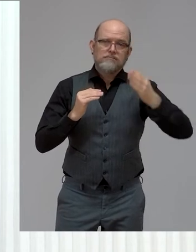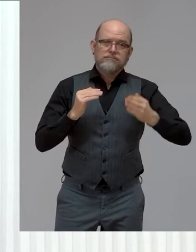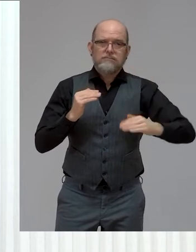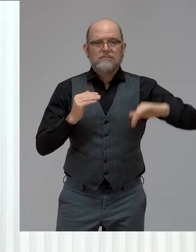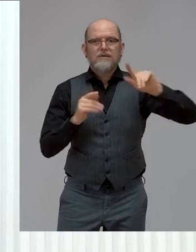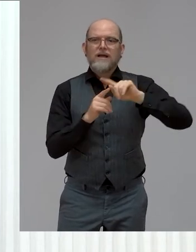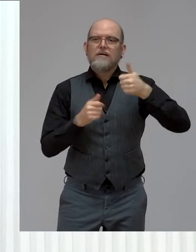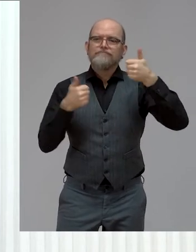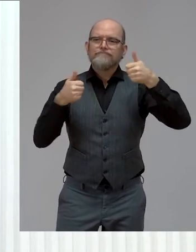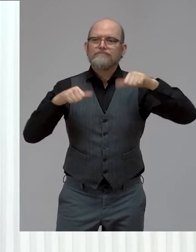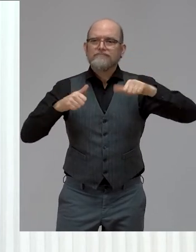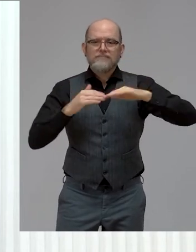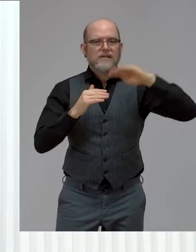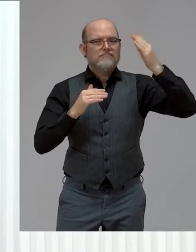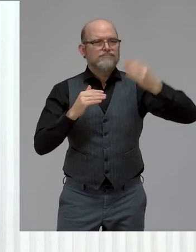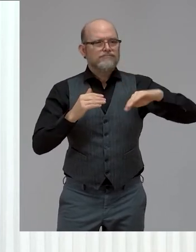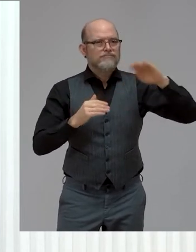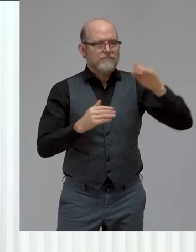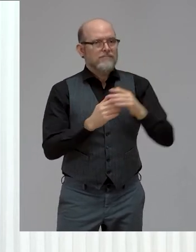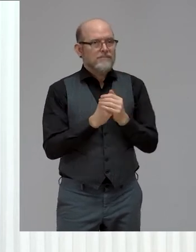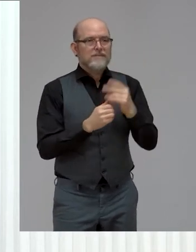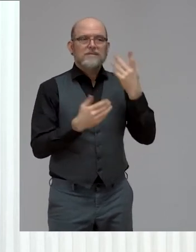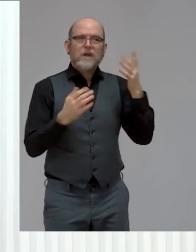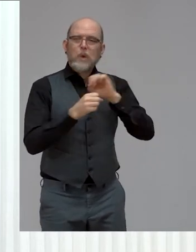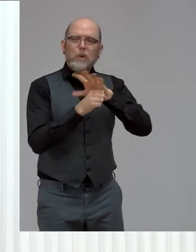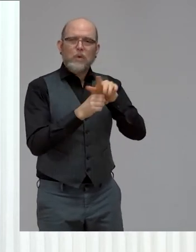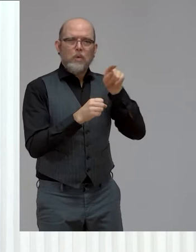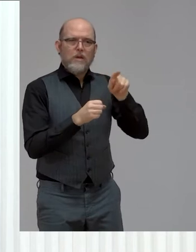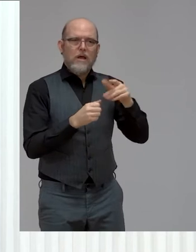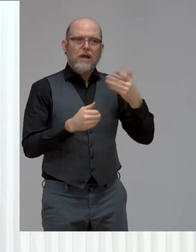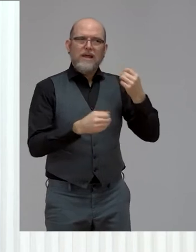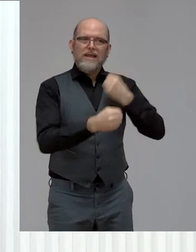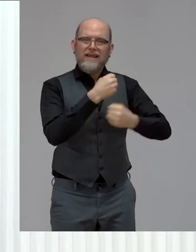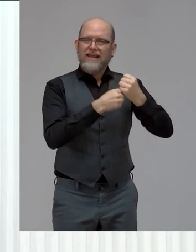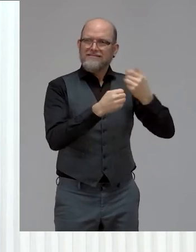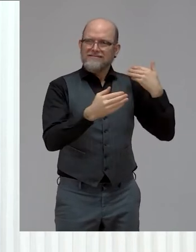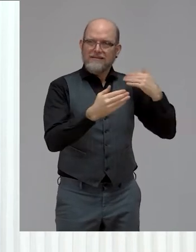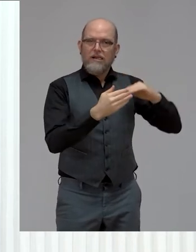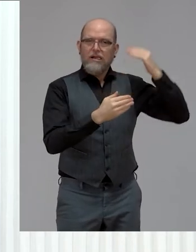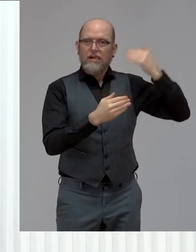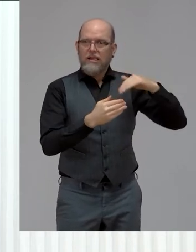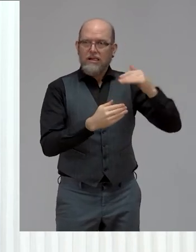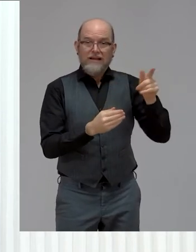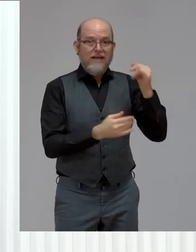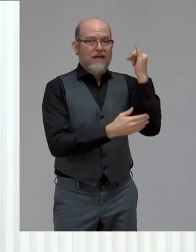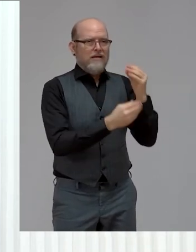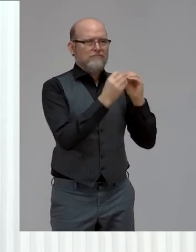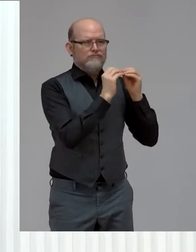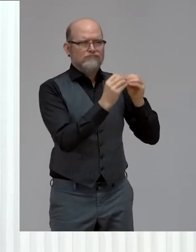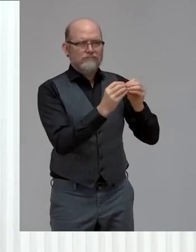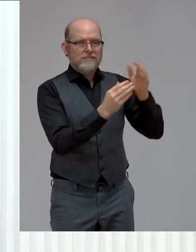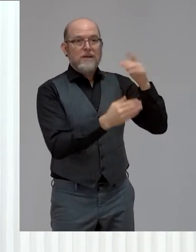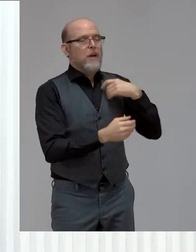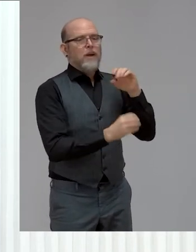year, here we are now, maybe apart in body, but together in both, in spirit